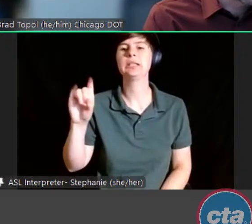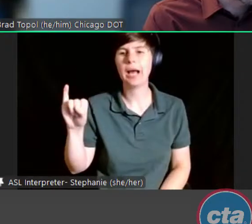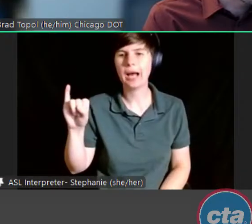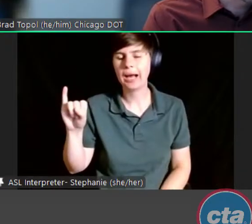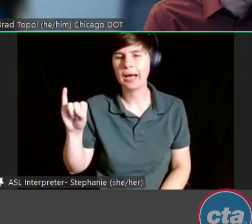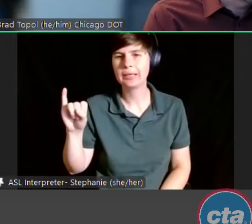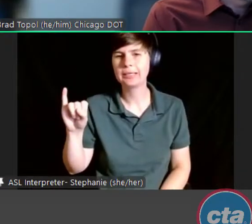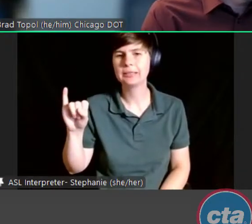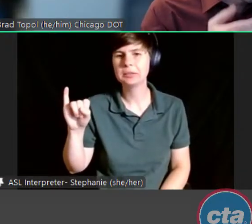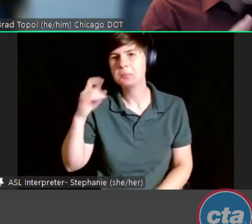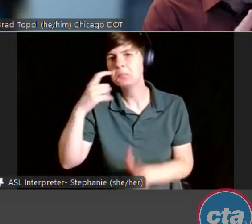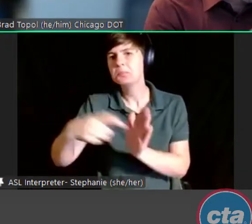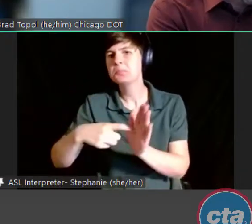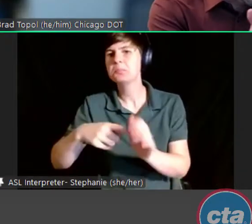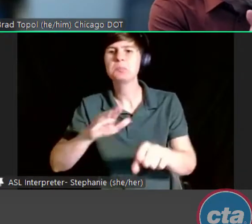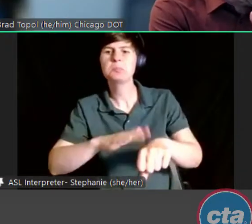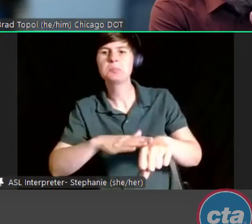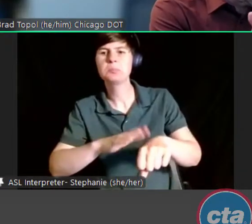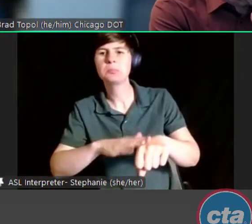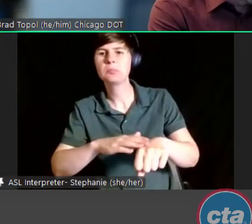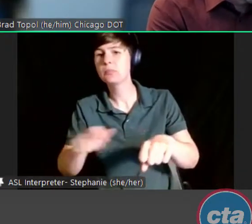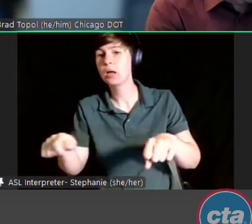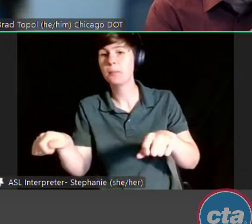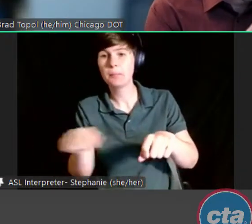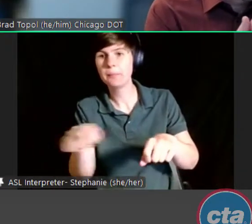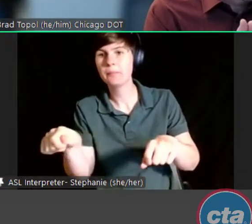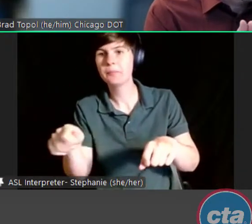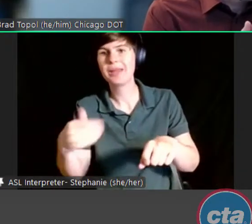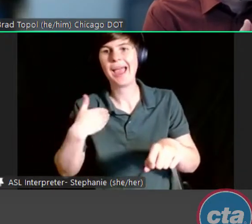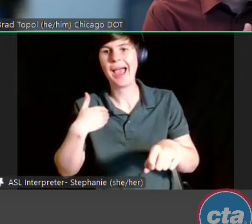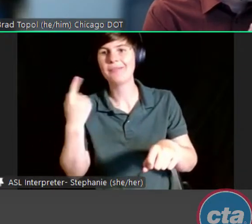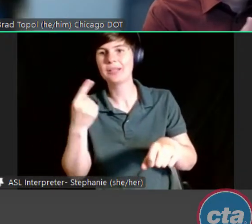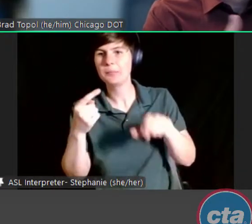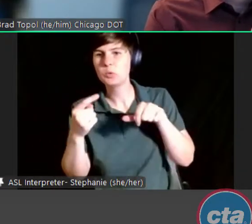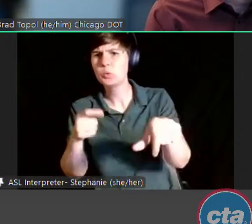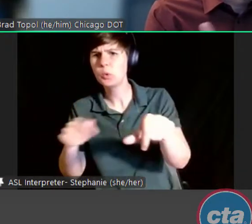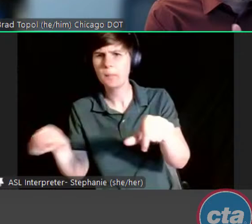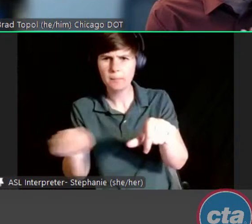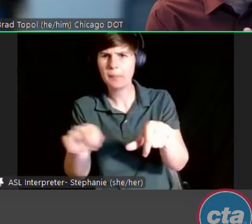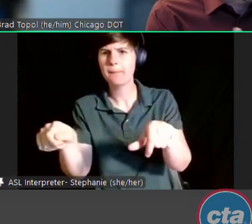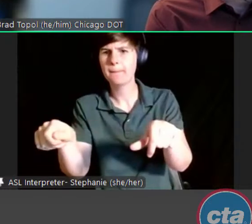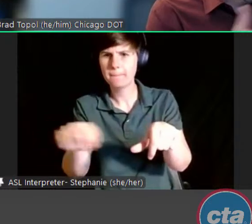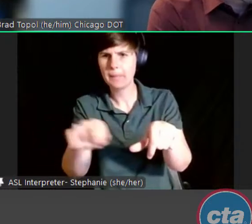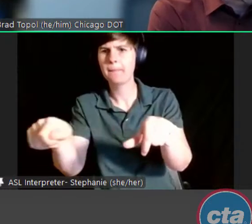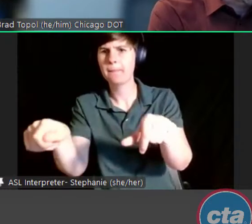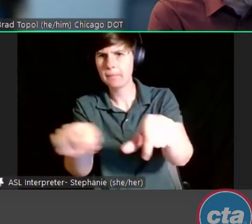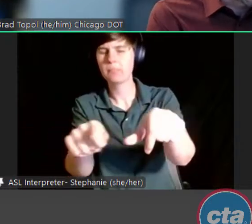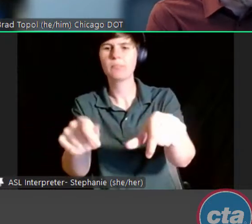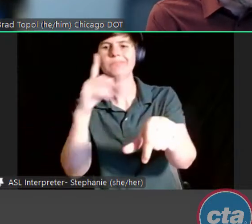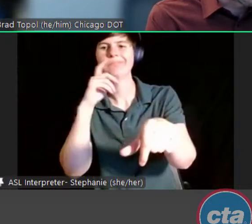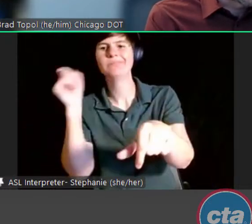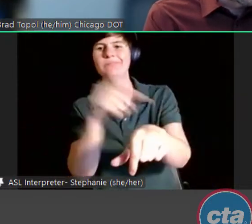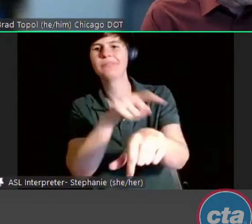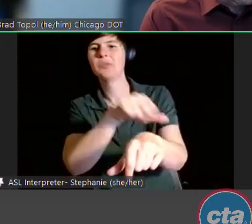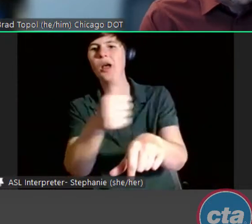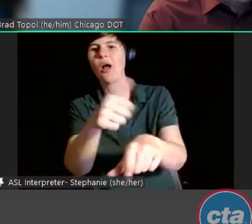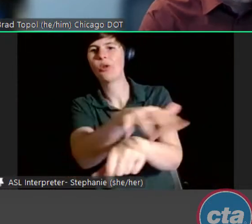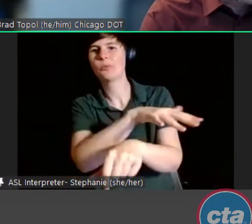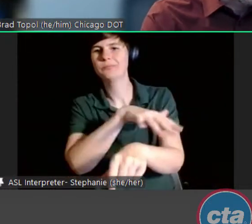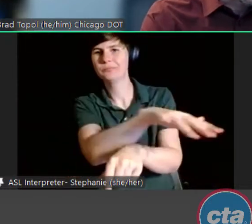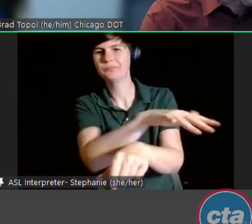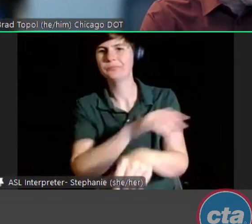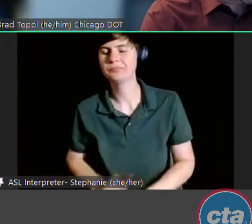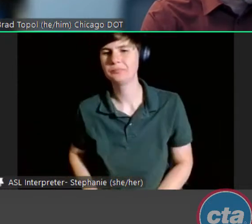directional indicator that would provide that edge to kind of indicate that you were maybe crossing into another space.